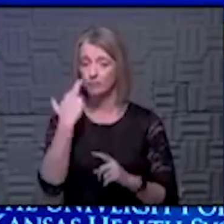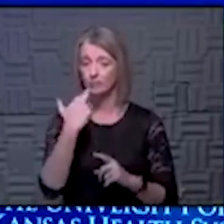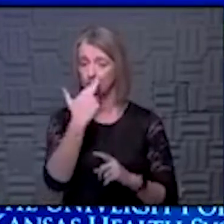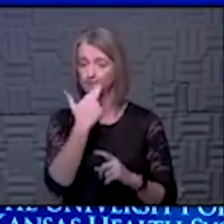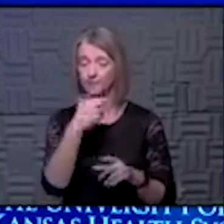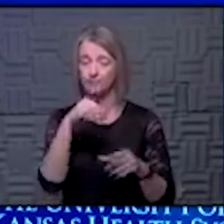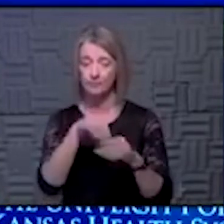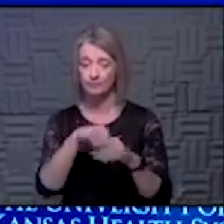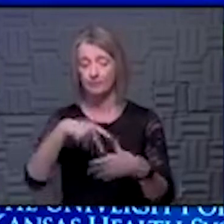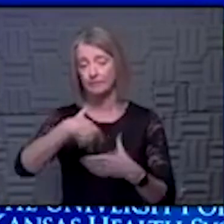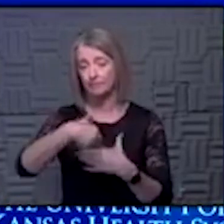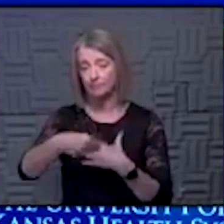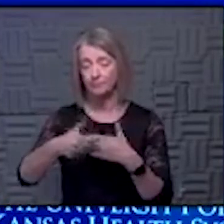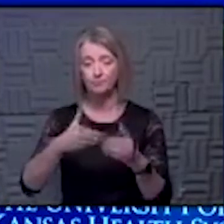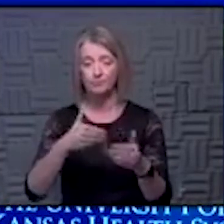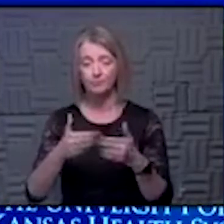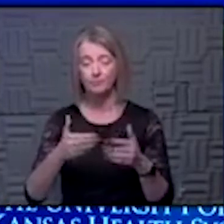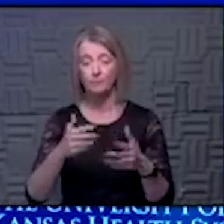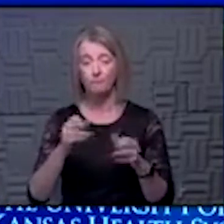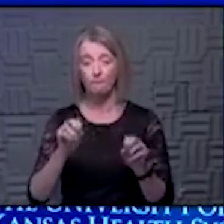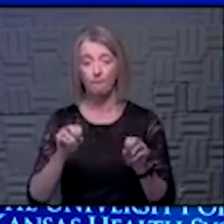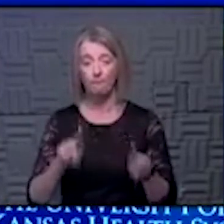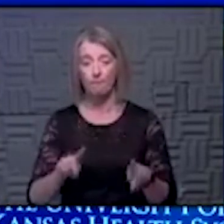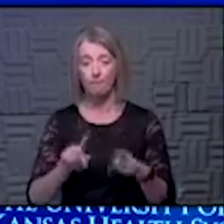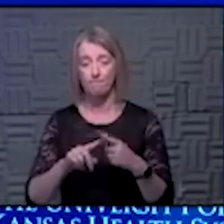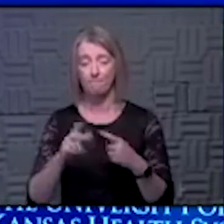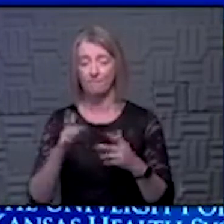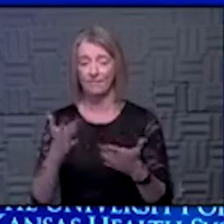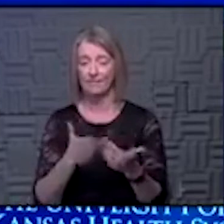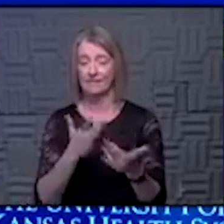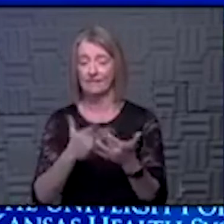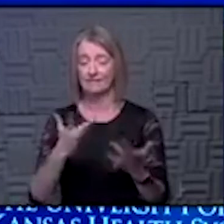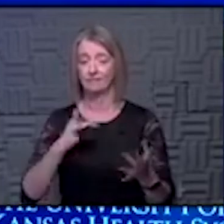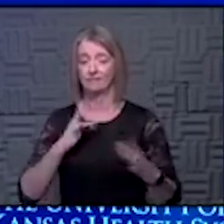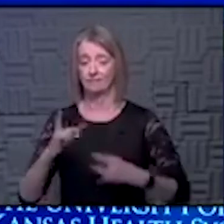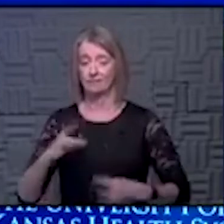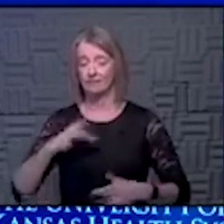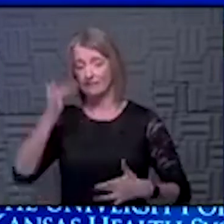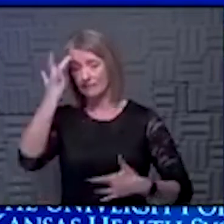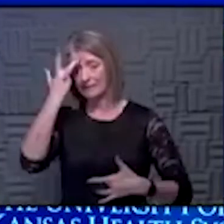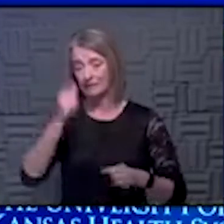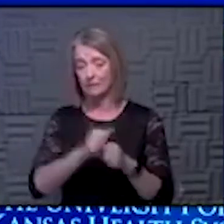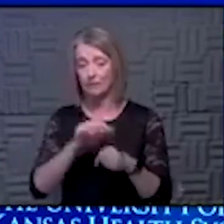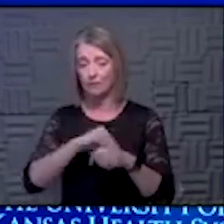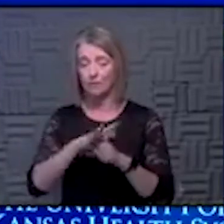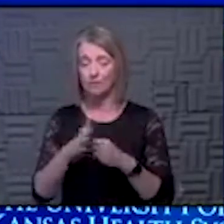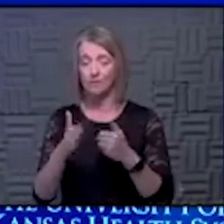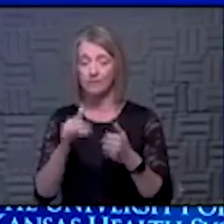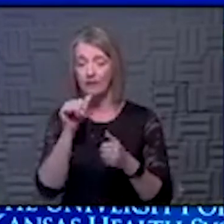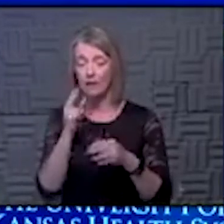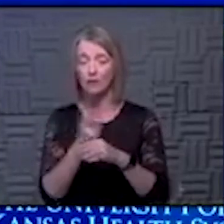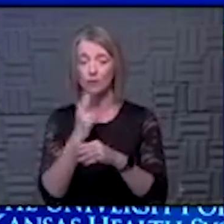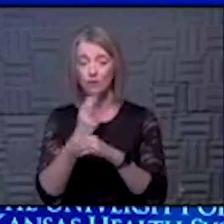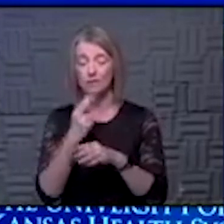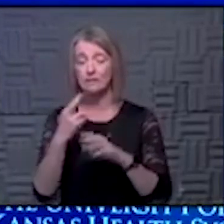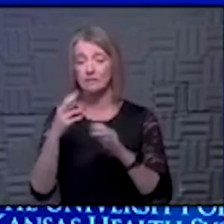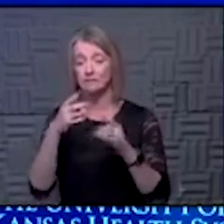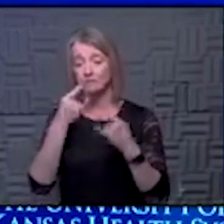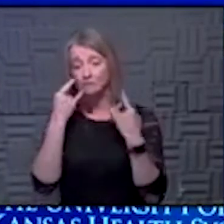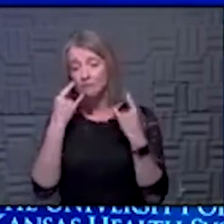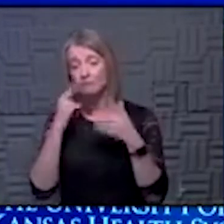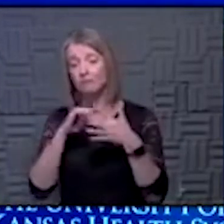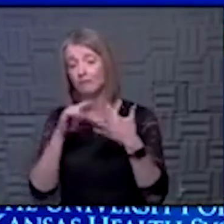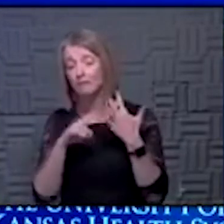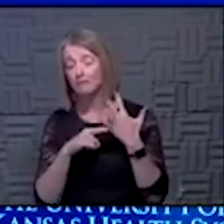restaurants, whether you're indoors or out, are opportunities for transmission. And if people aren't doing those things for whatever reason, the